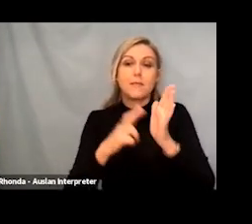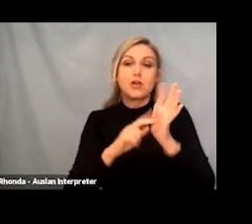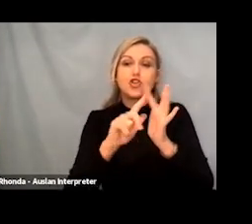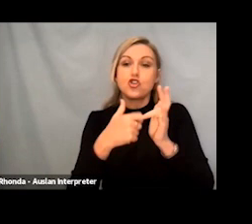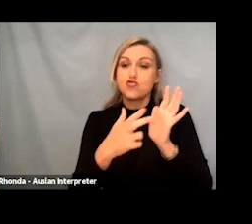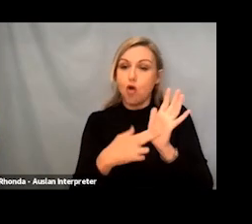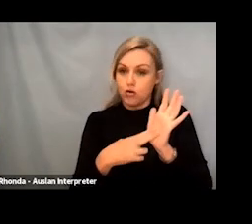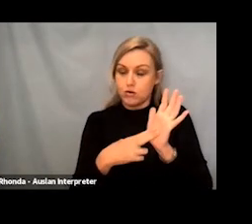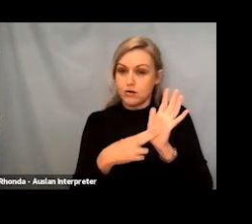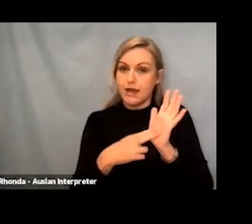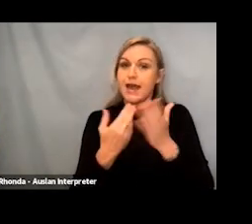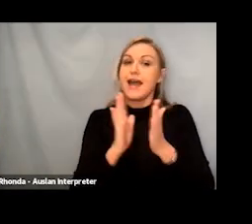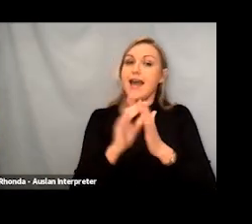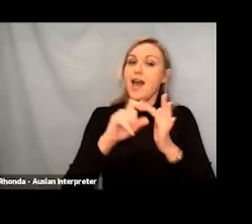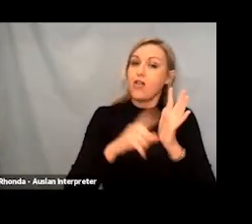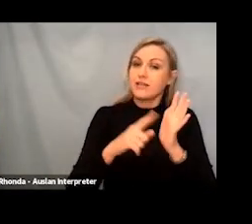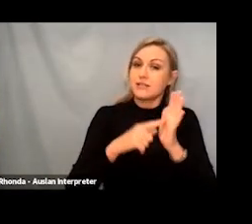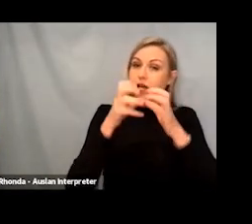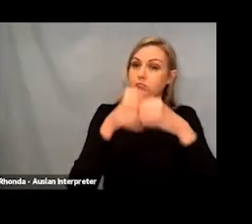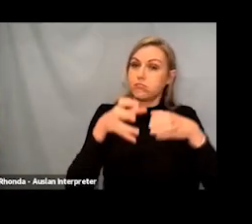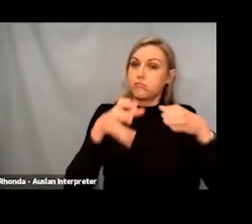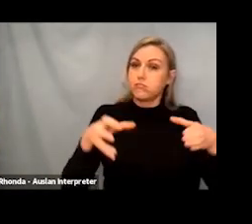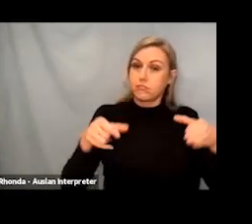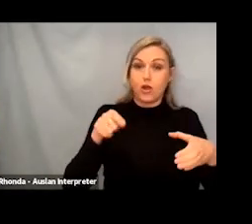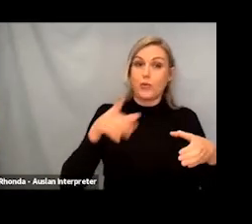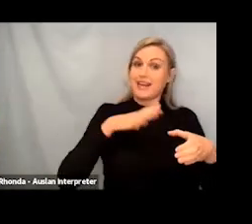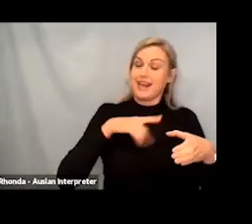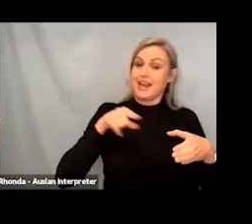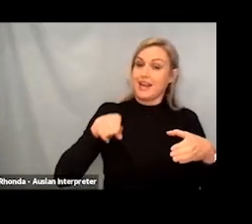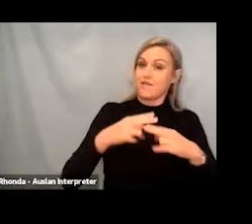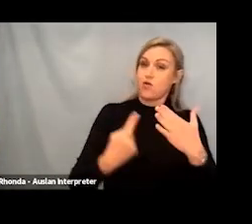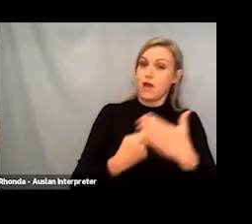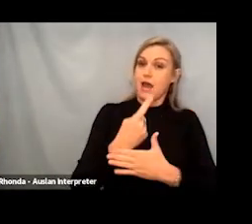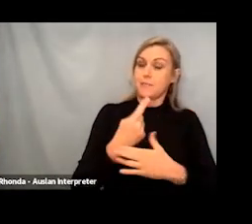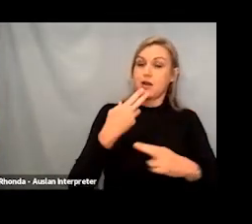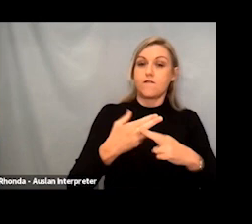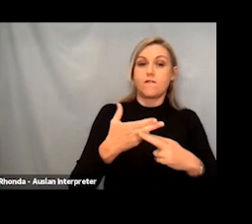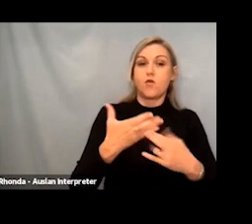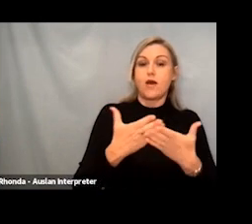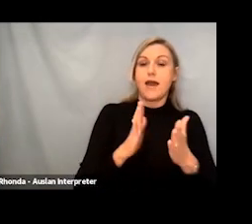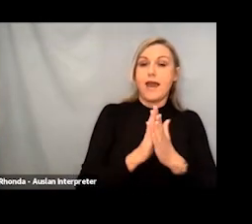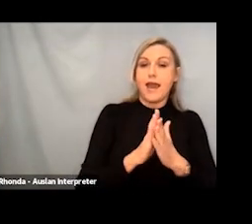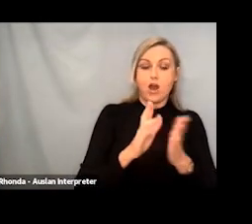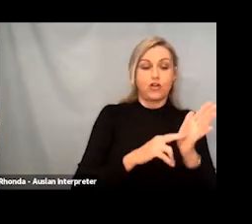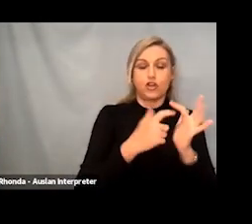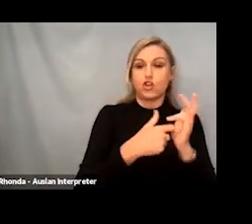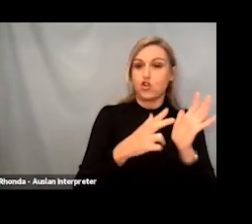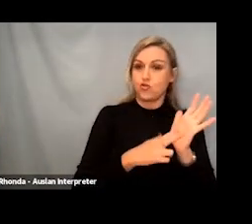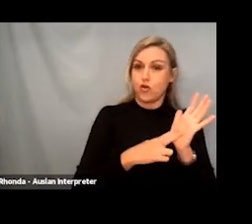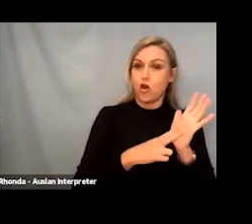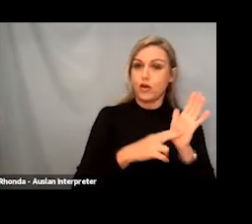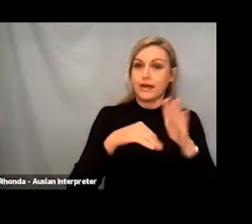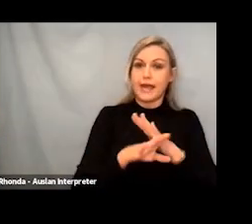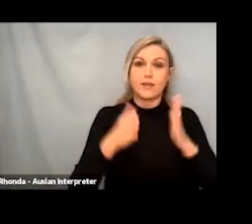the proliferation of these cells is what is required for the huge expansion of neurons that you see in the